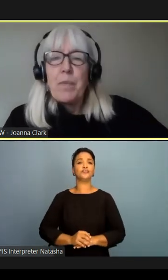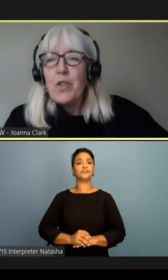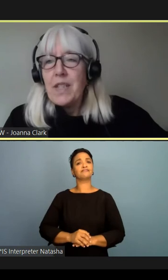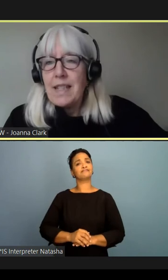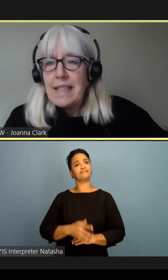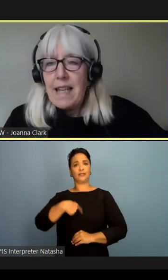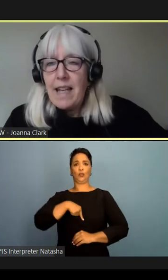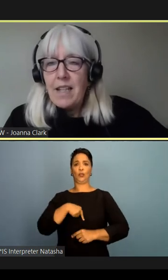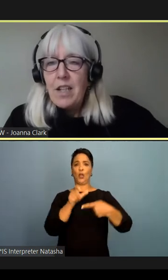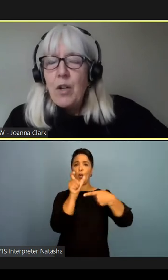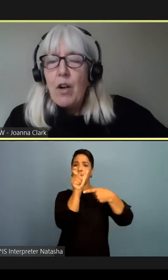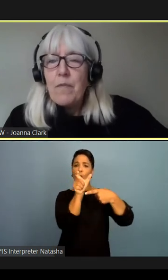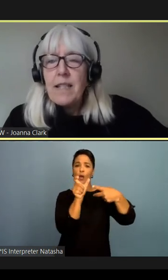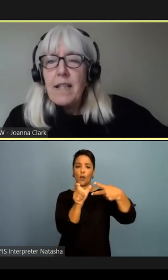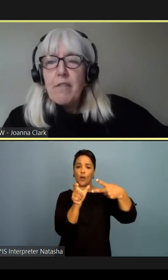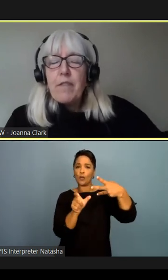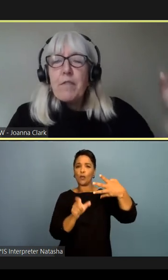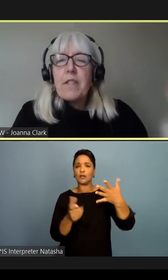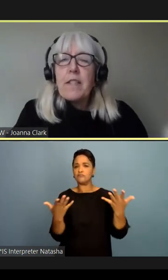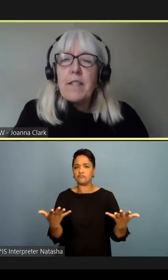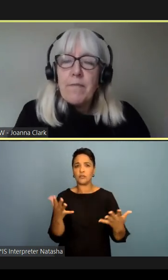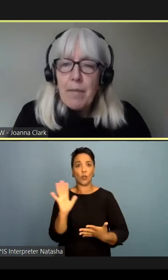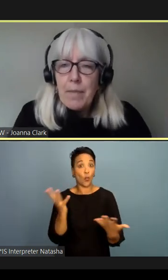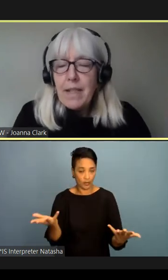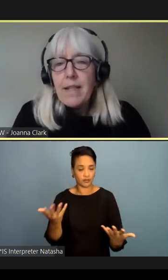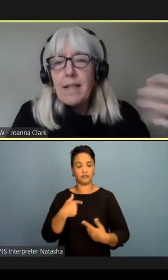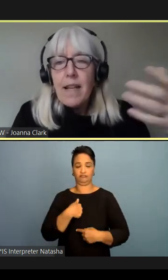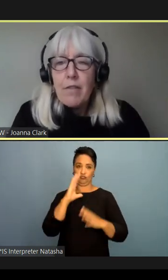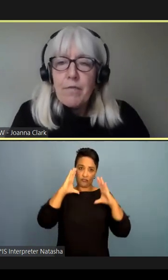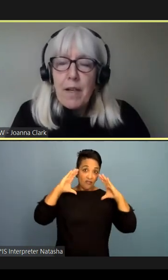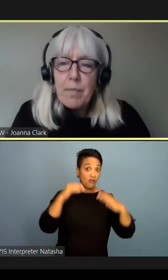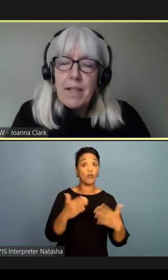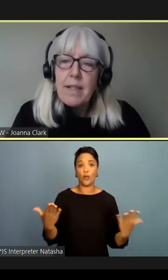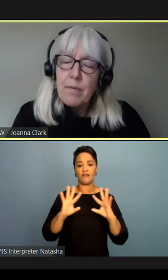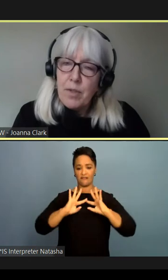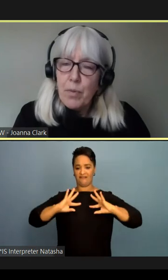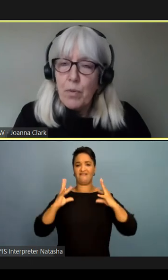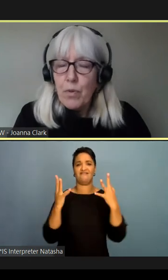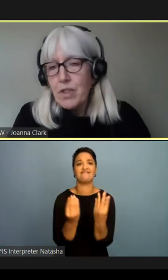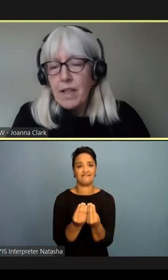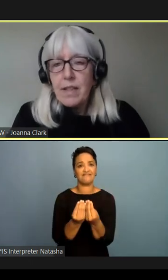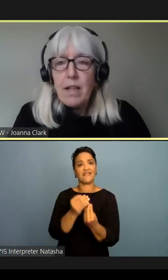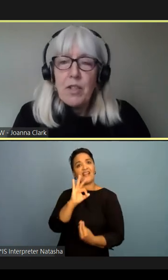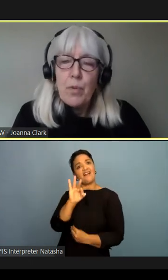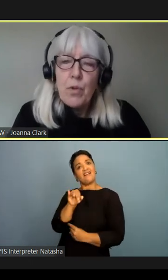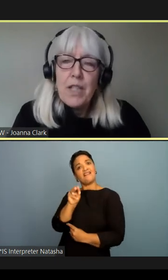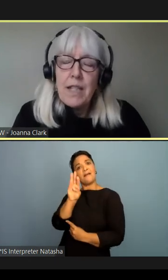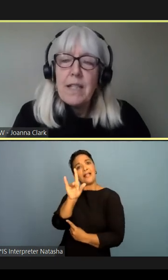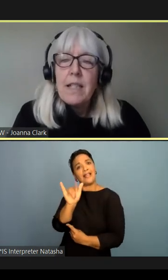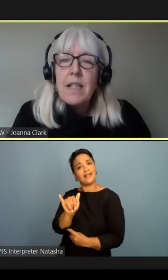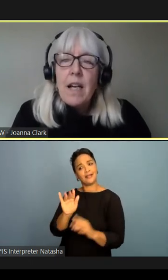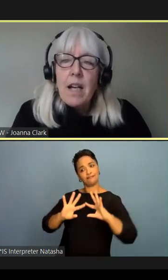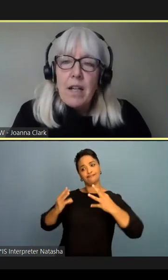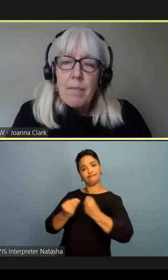we'll be using today. Obviously, our focus is families and how families support and are